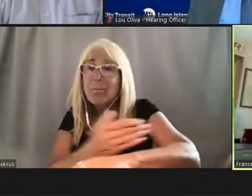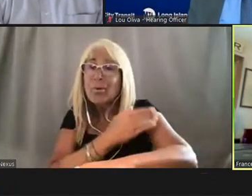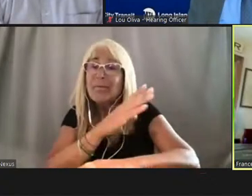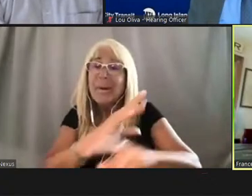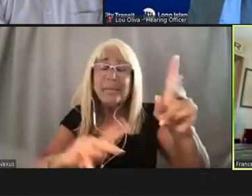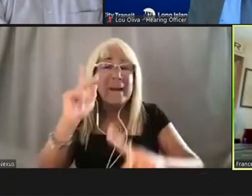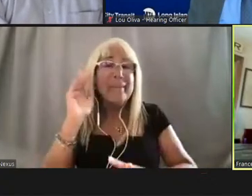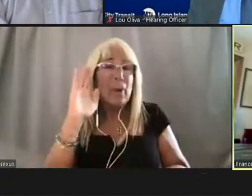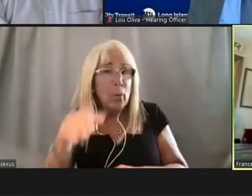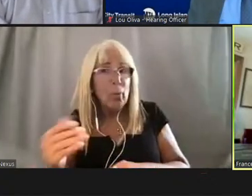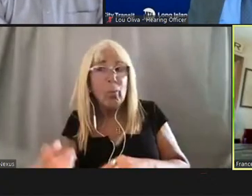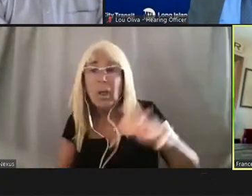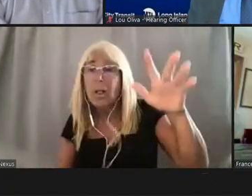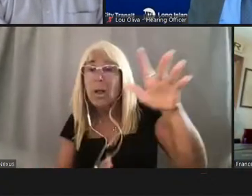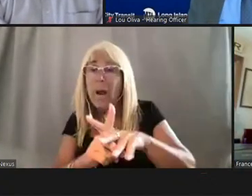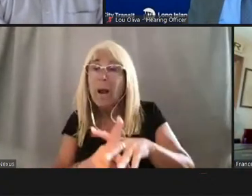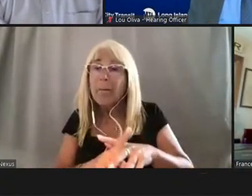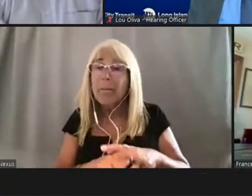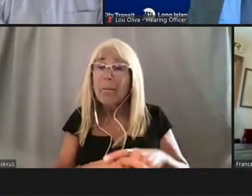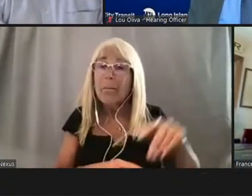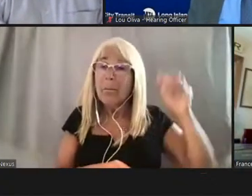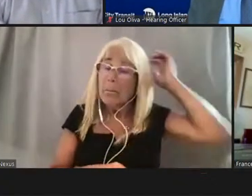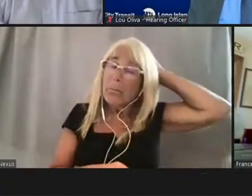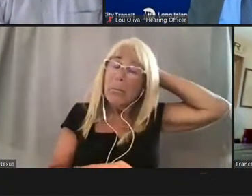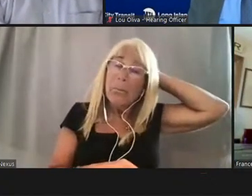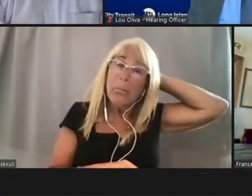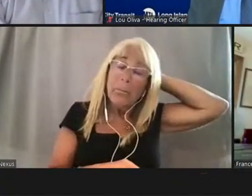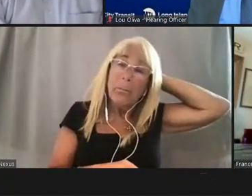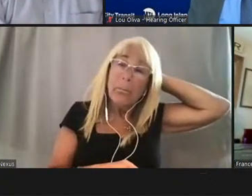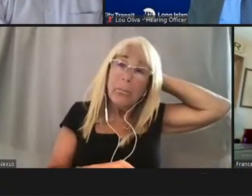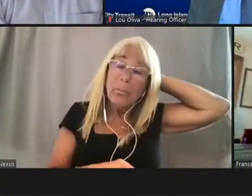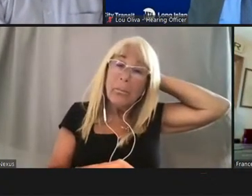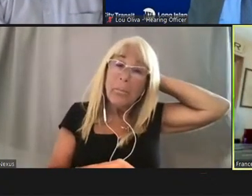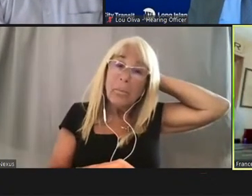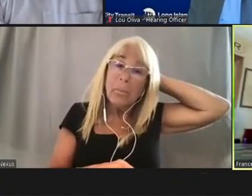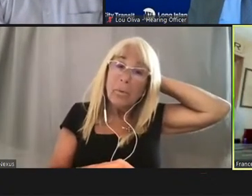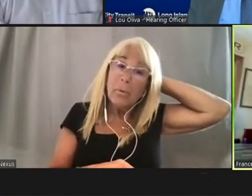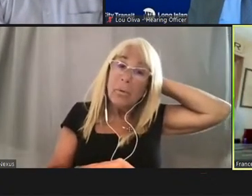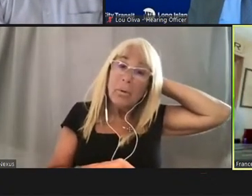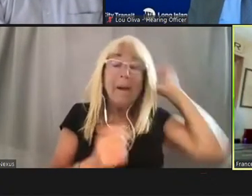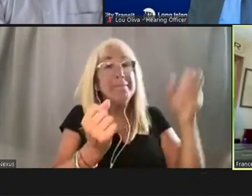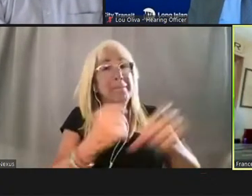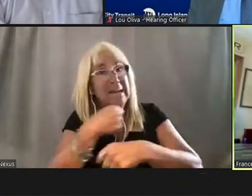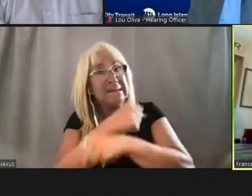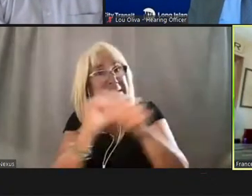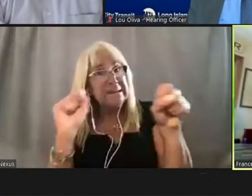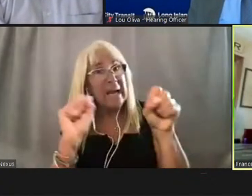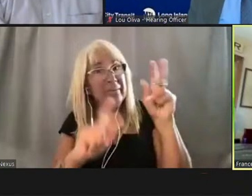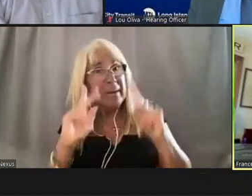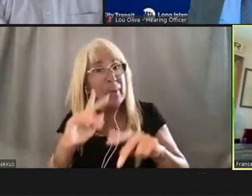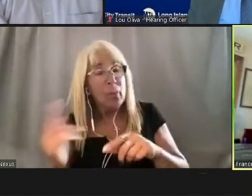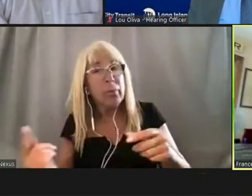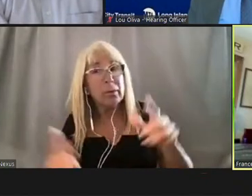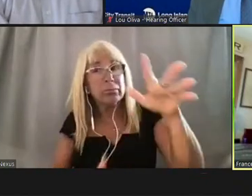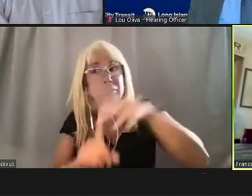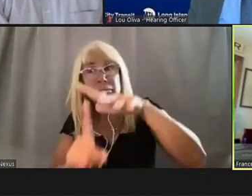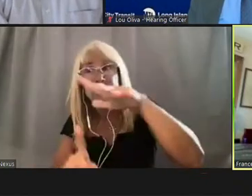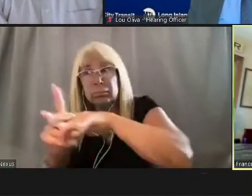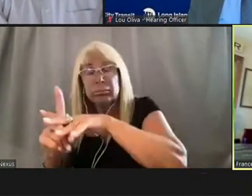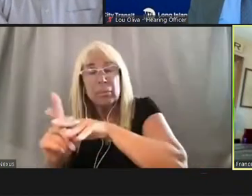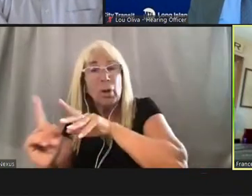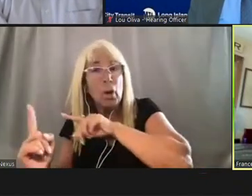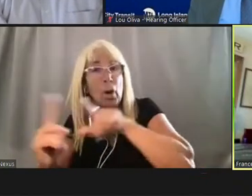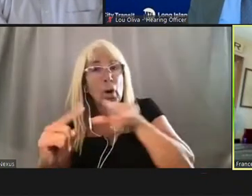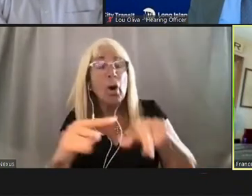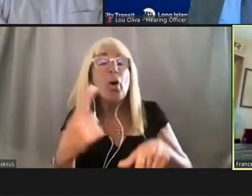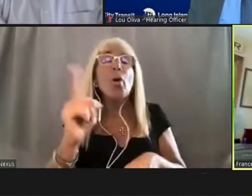and they will naturally not so the other issue is um where does all this money go